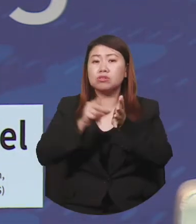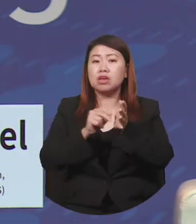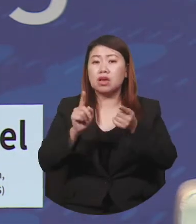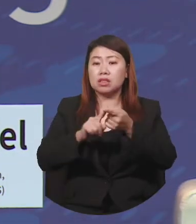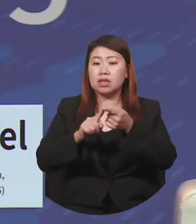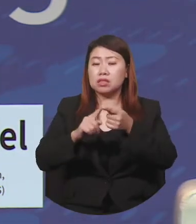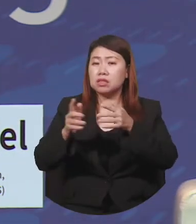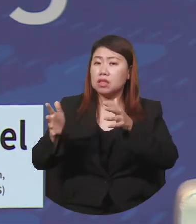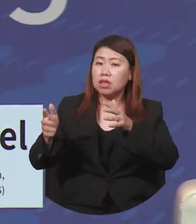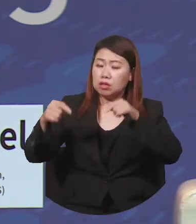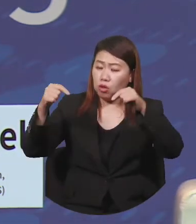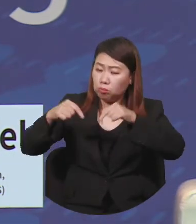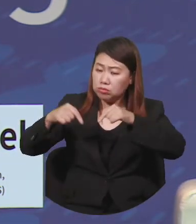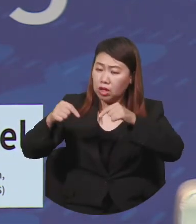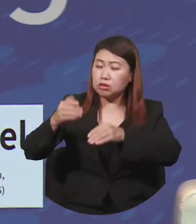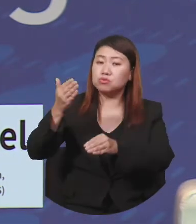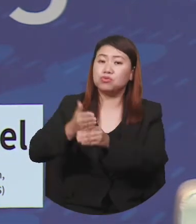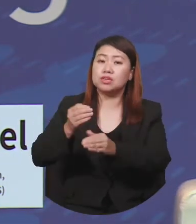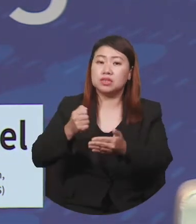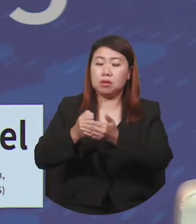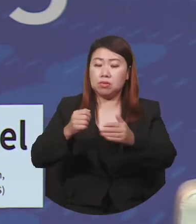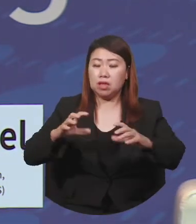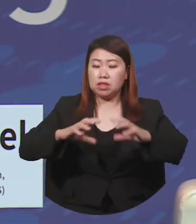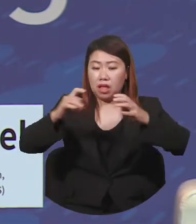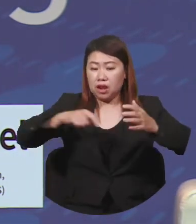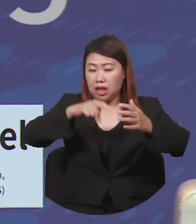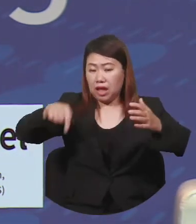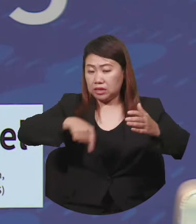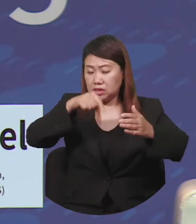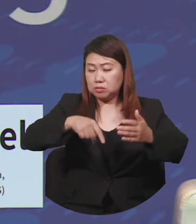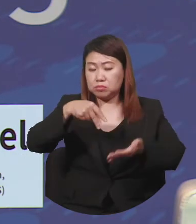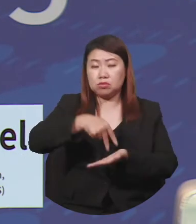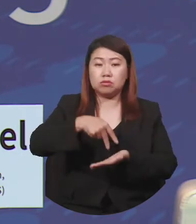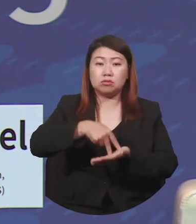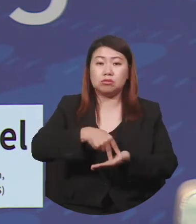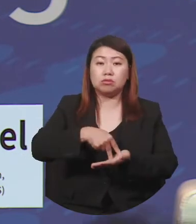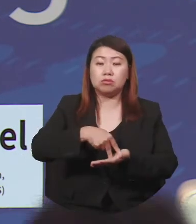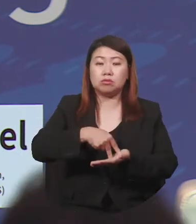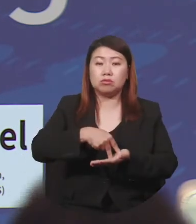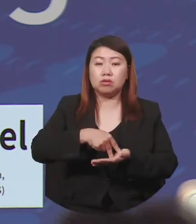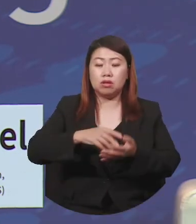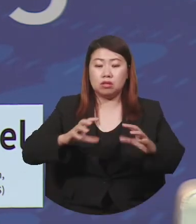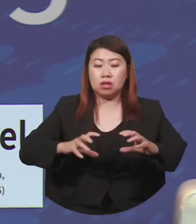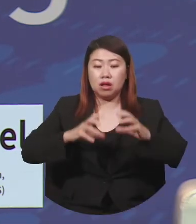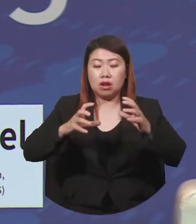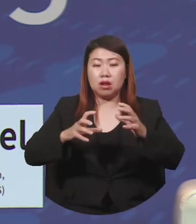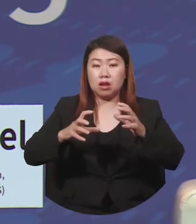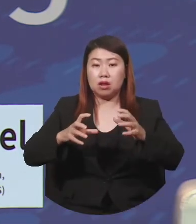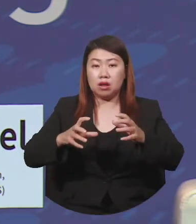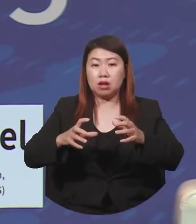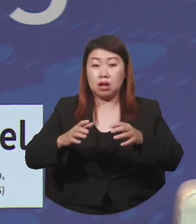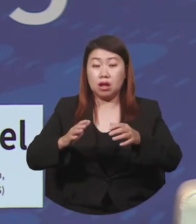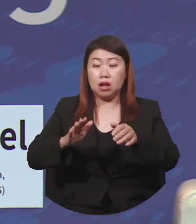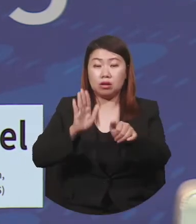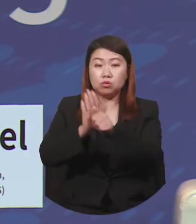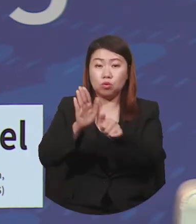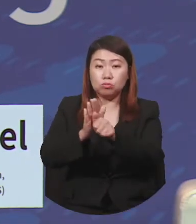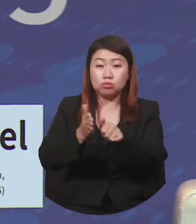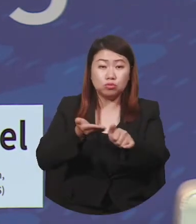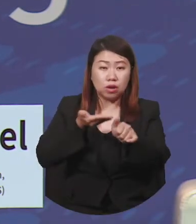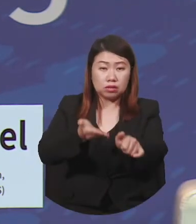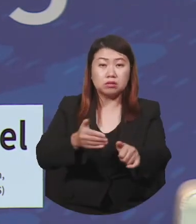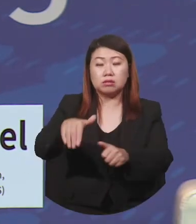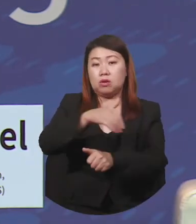for geostrategic context. My second point, very briefly, what I would call interface management. I think in development